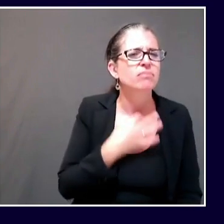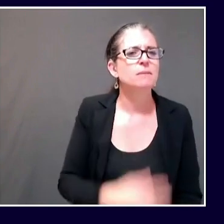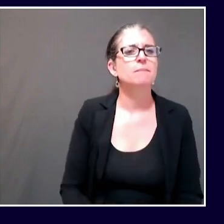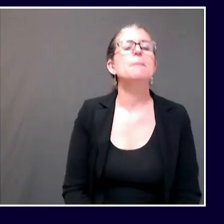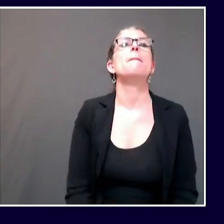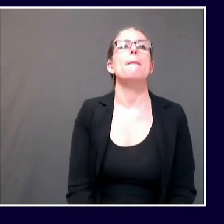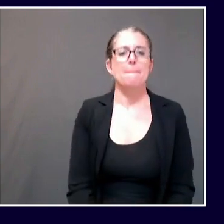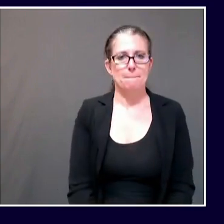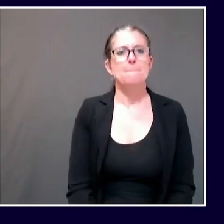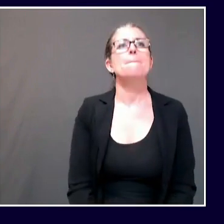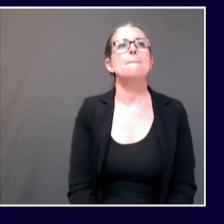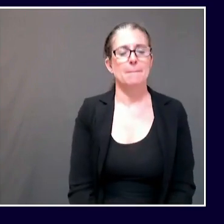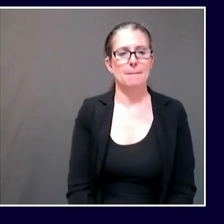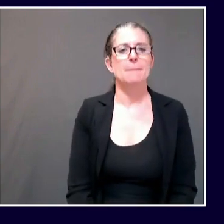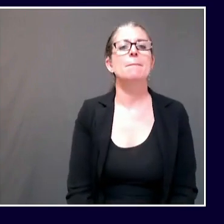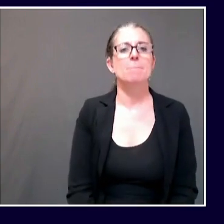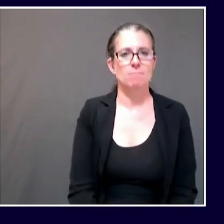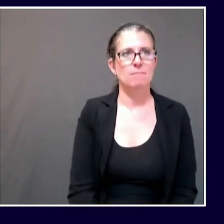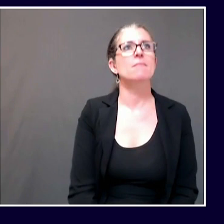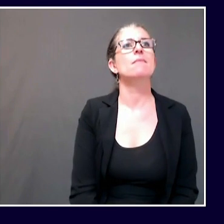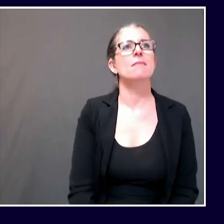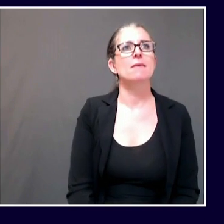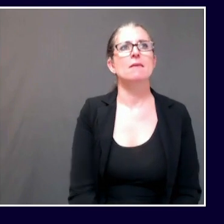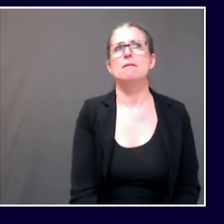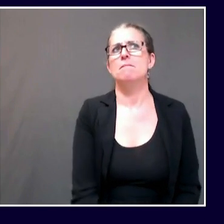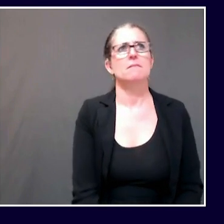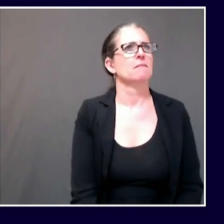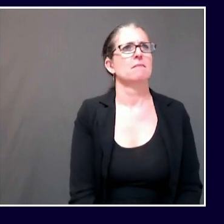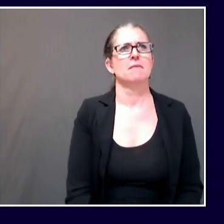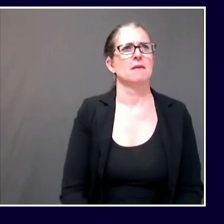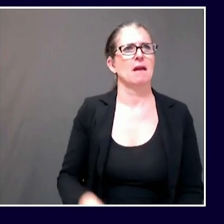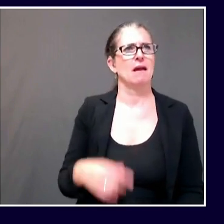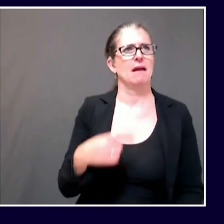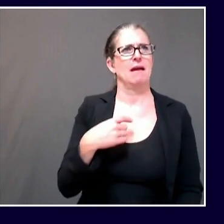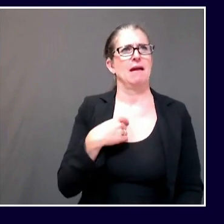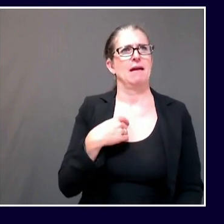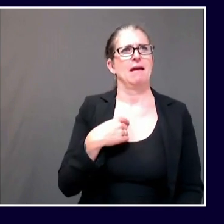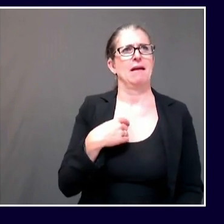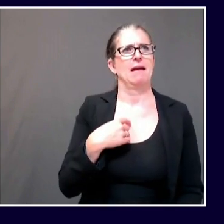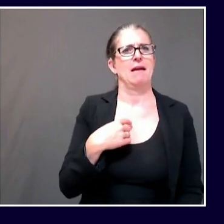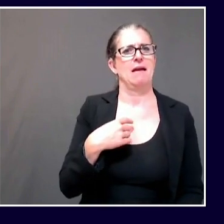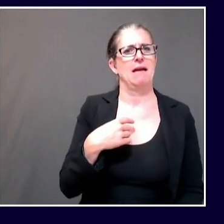maybe I wasn't listening to myself. I'm not positive I said that the department is